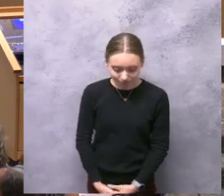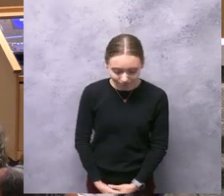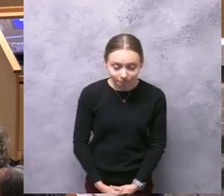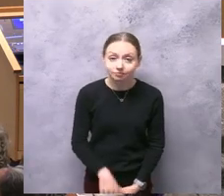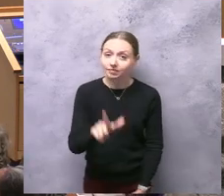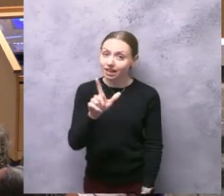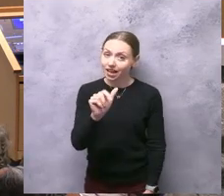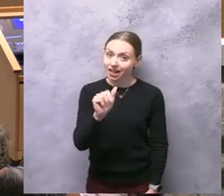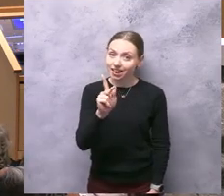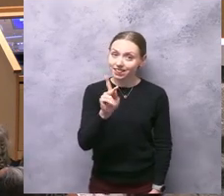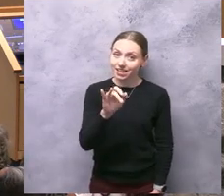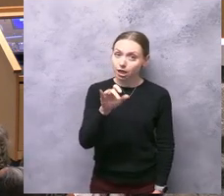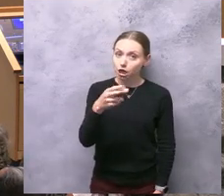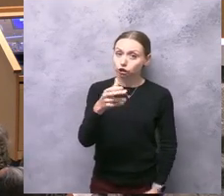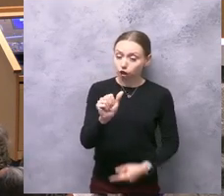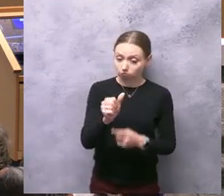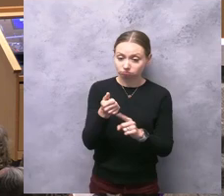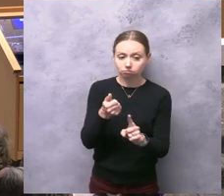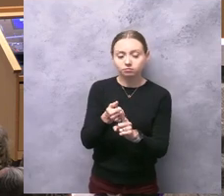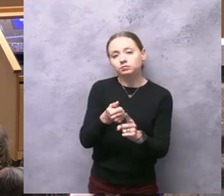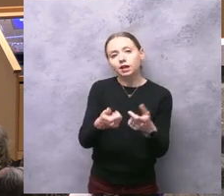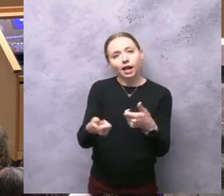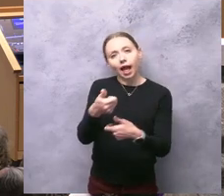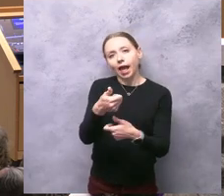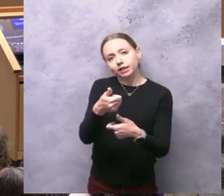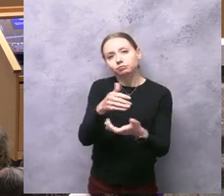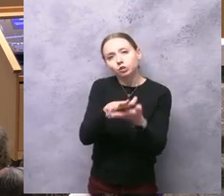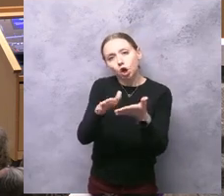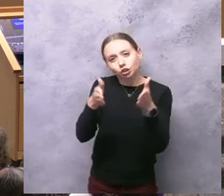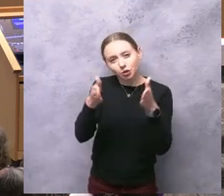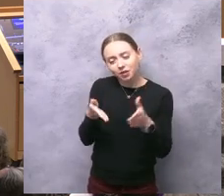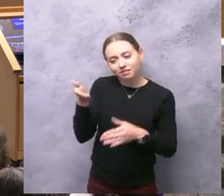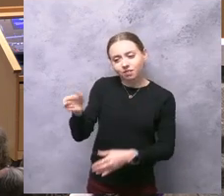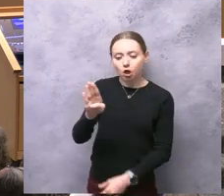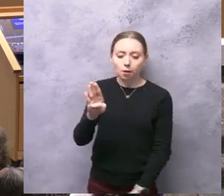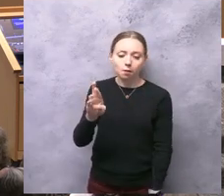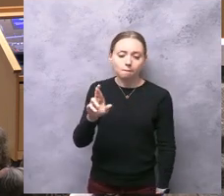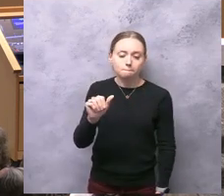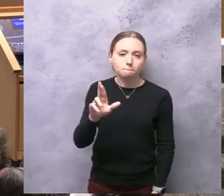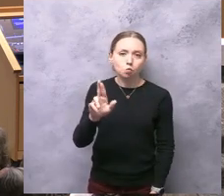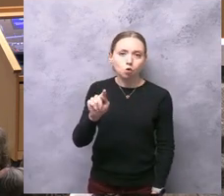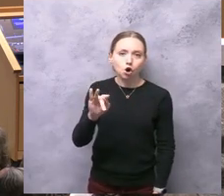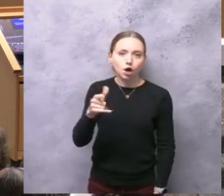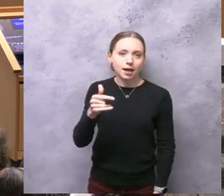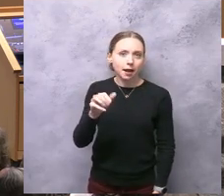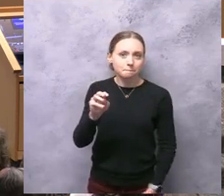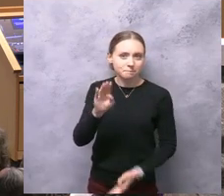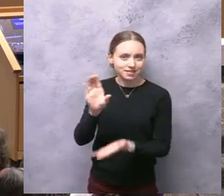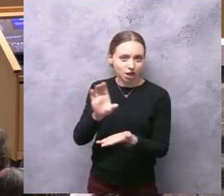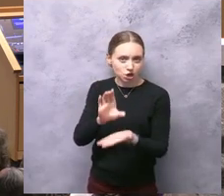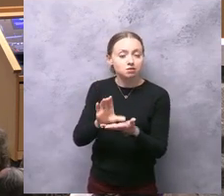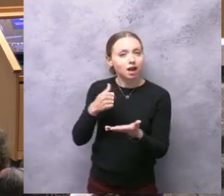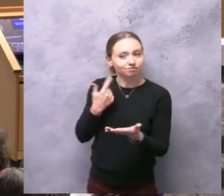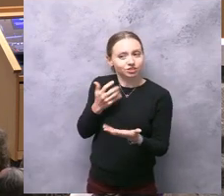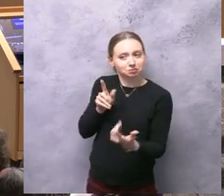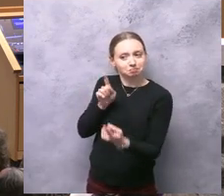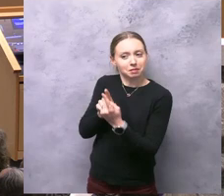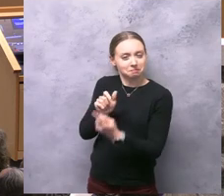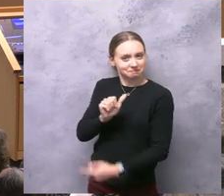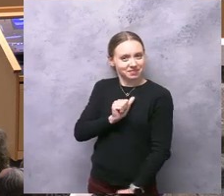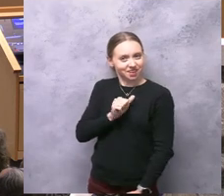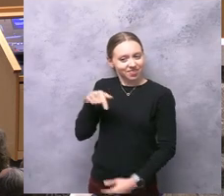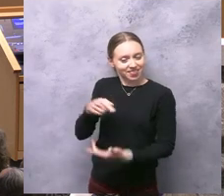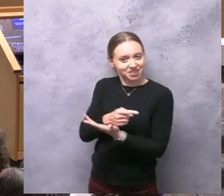Lakeisha Jones is the head custodian at the Brodigan Center, which I got to visit this week, got to meet her myself. And we like to